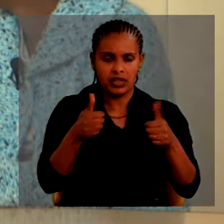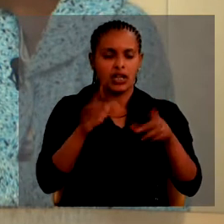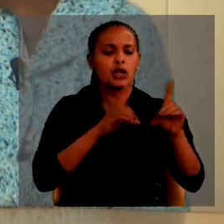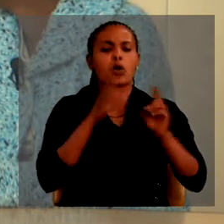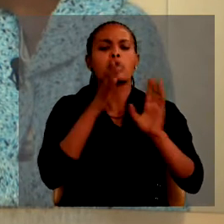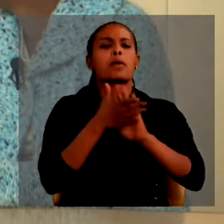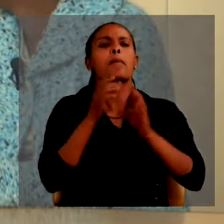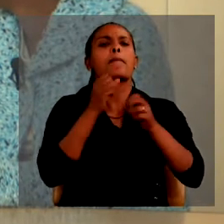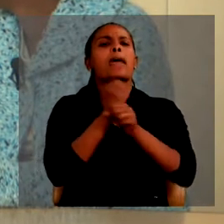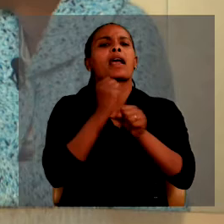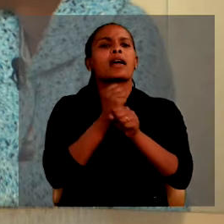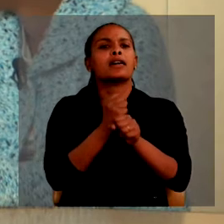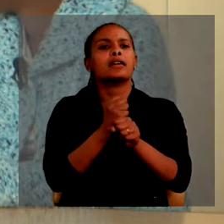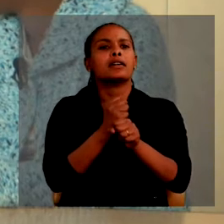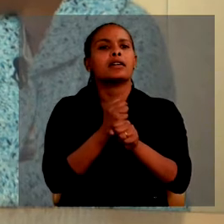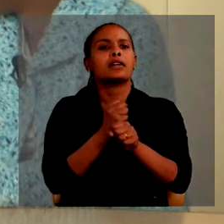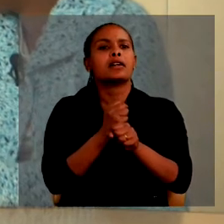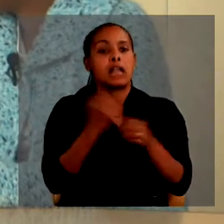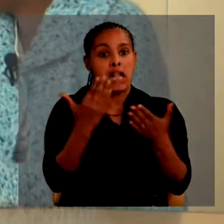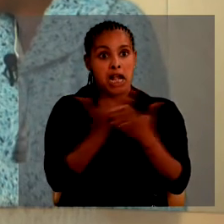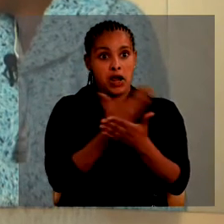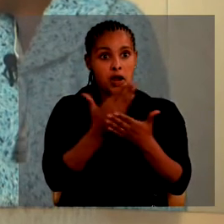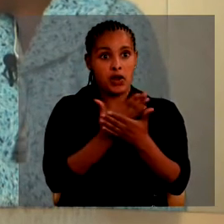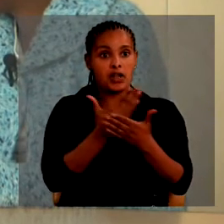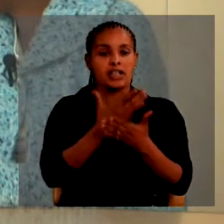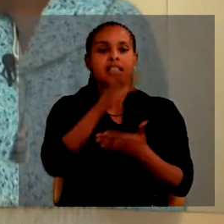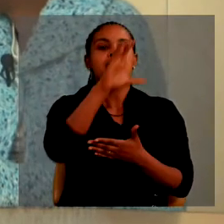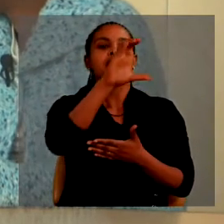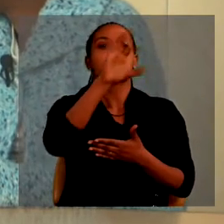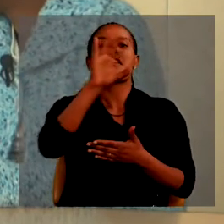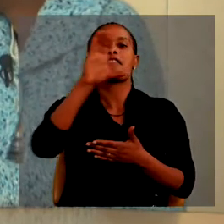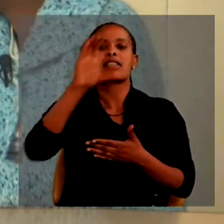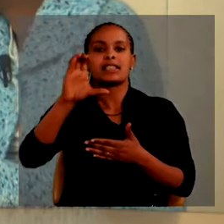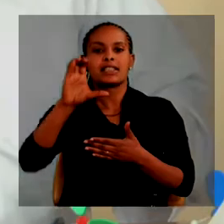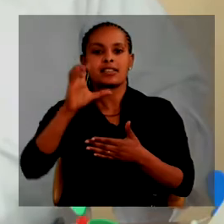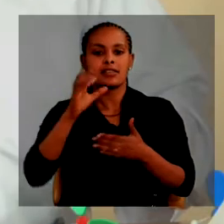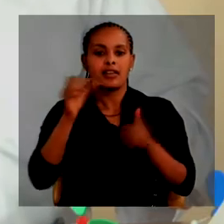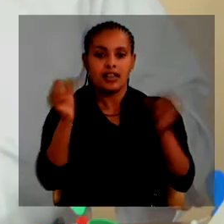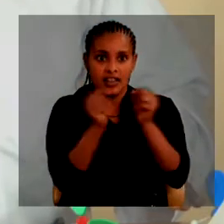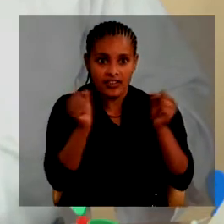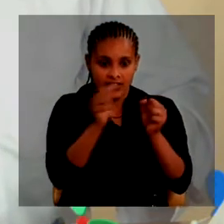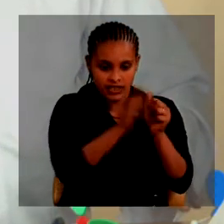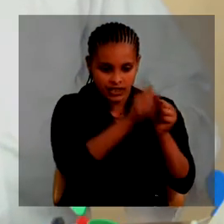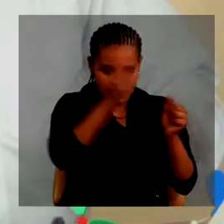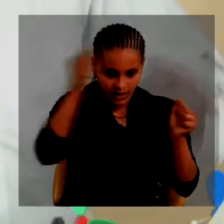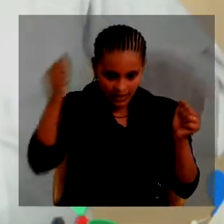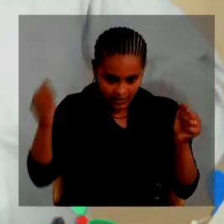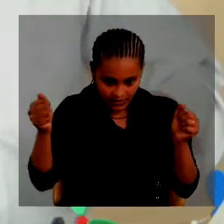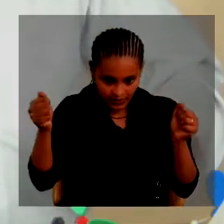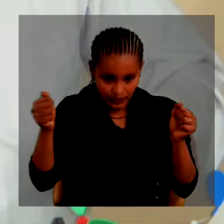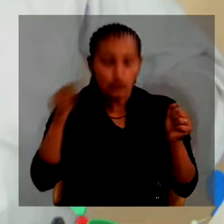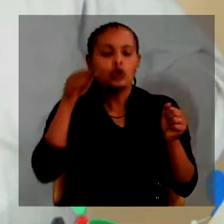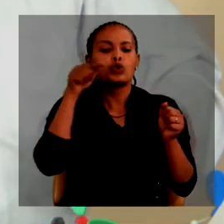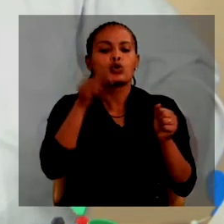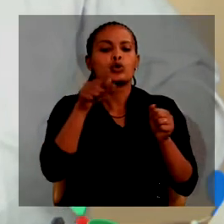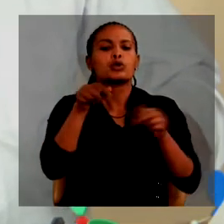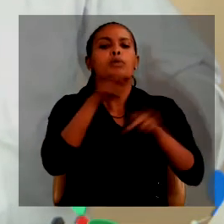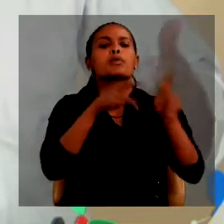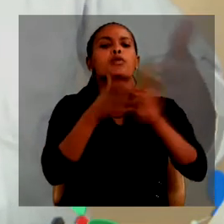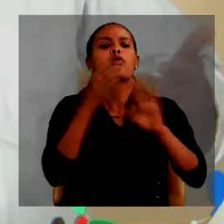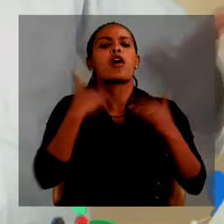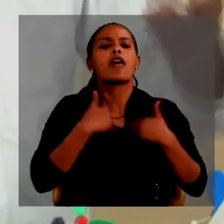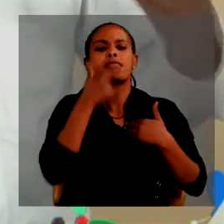don't make new CFC-based refrigerators. But those people who have